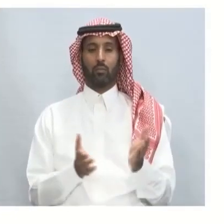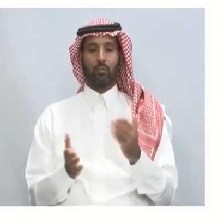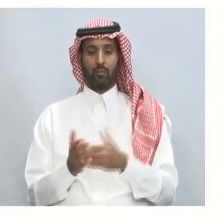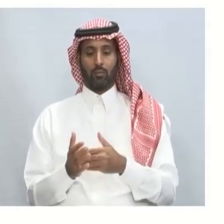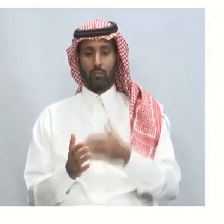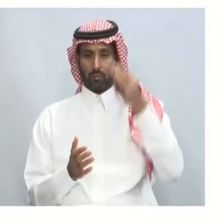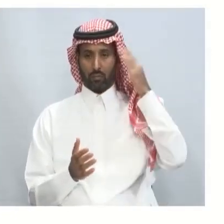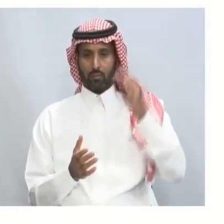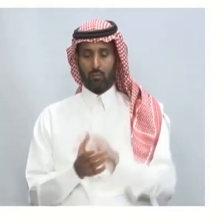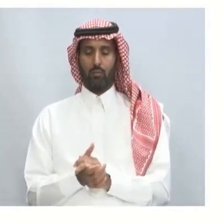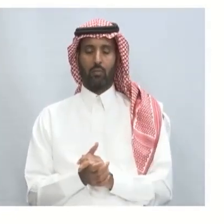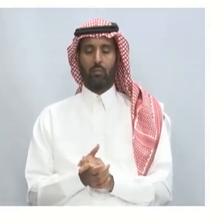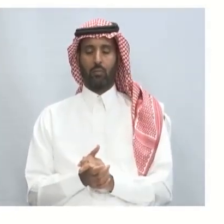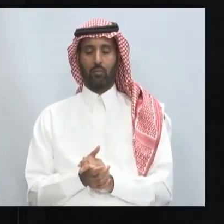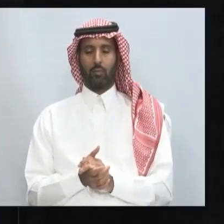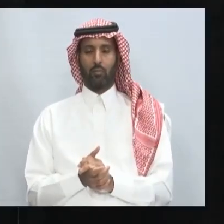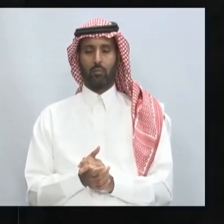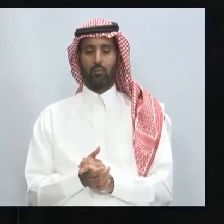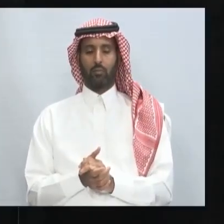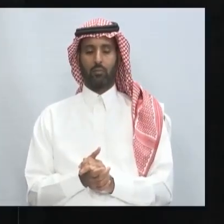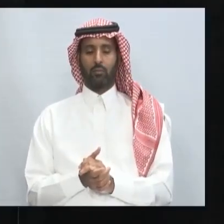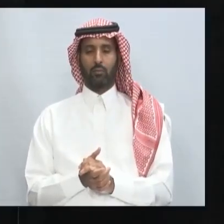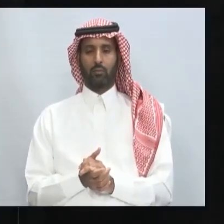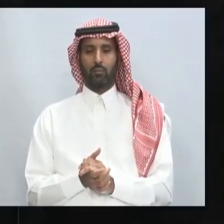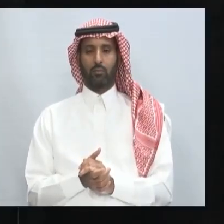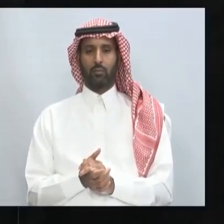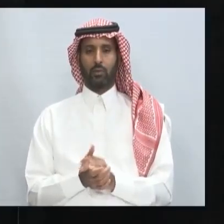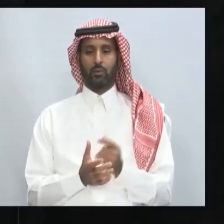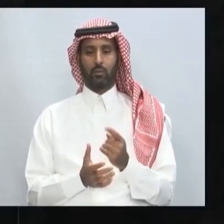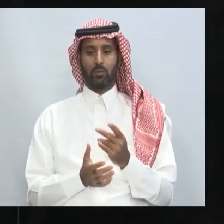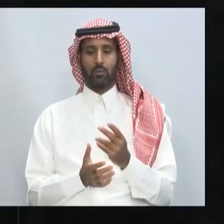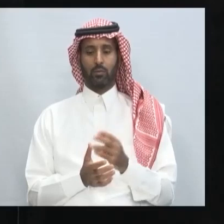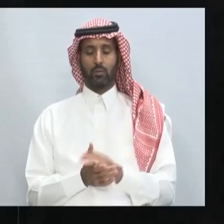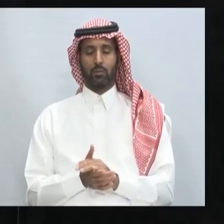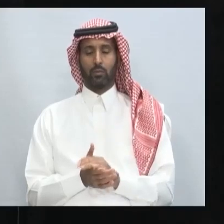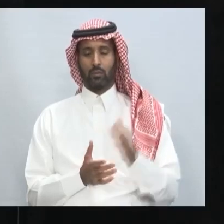with that we reach the end of this lesson see you next lesson inshallah subh